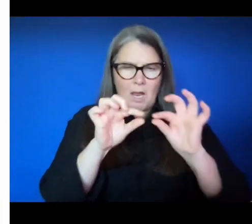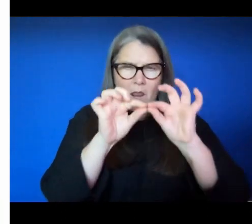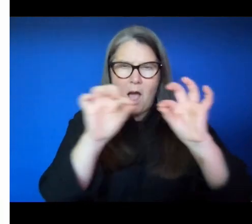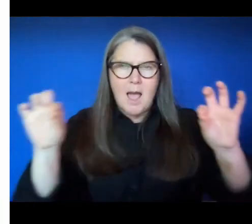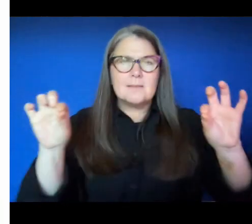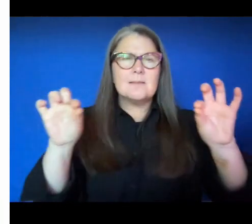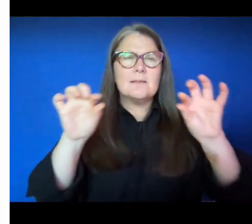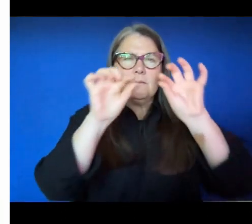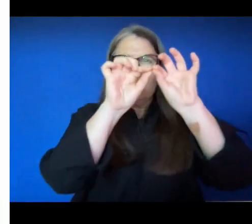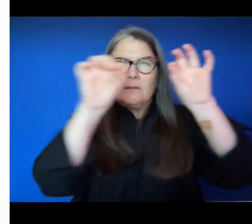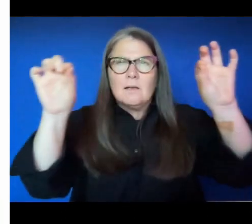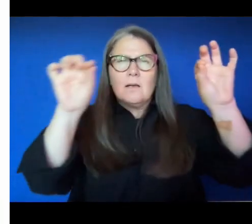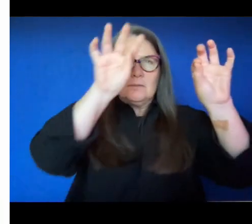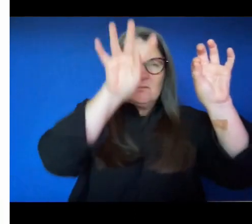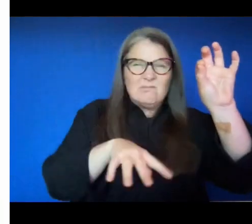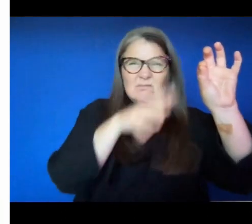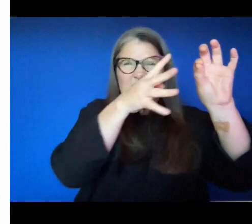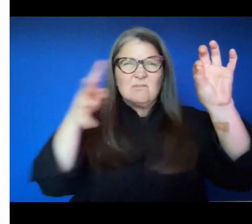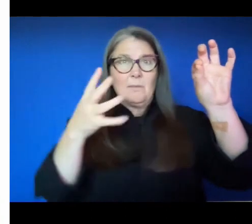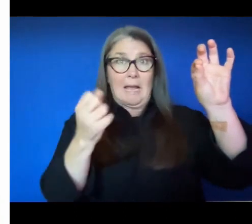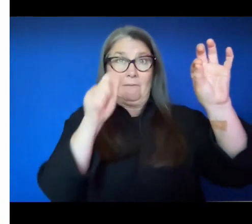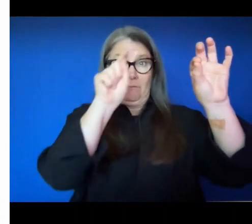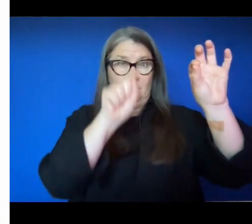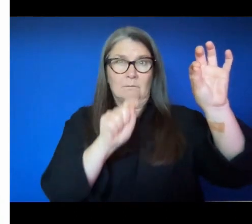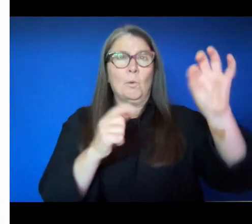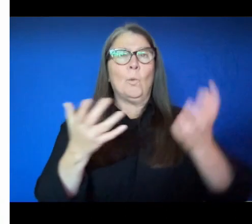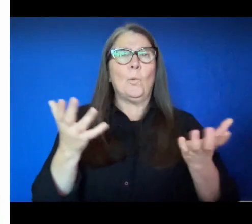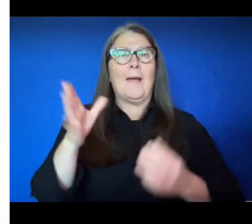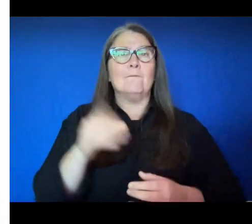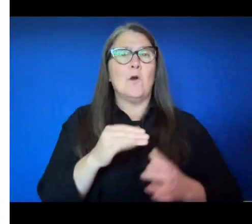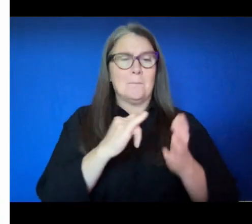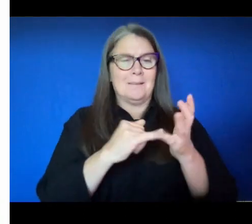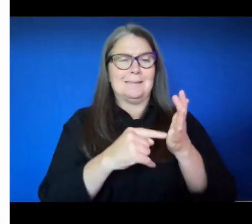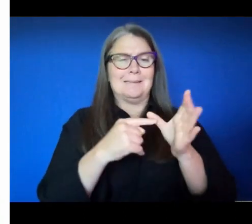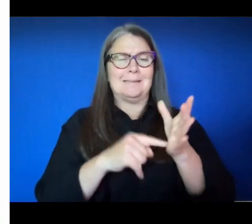from the blueprint of the State Library of Victoria, which was here